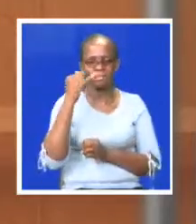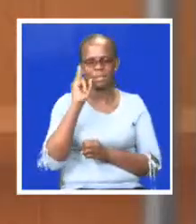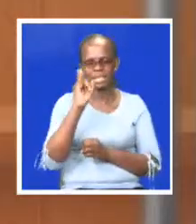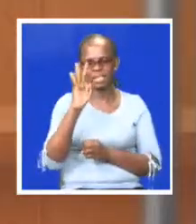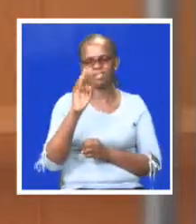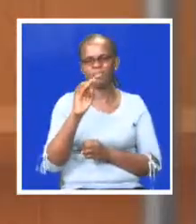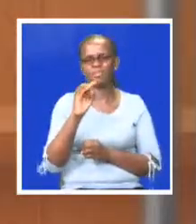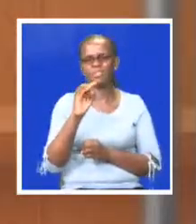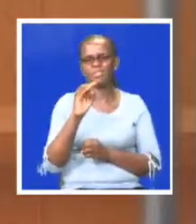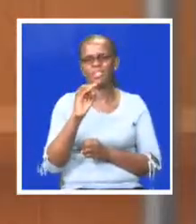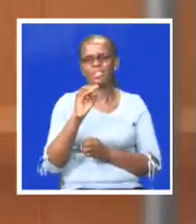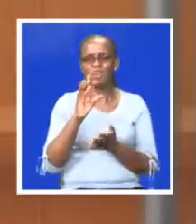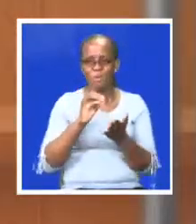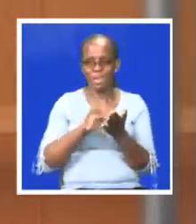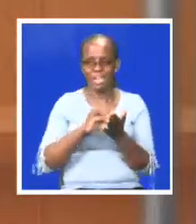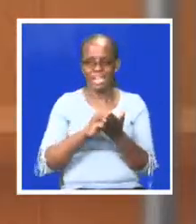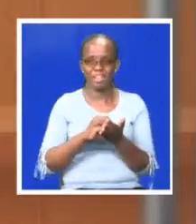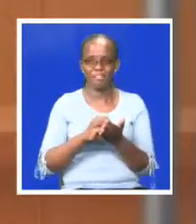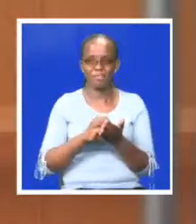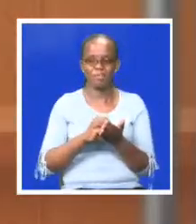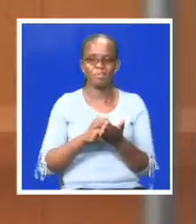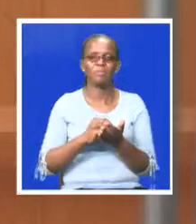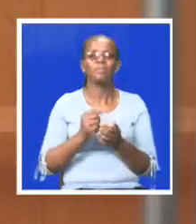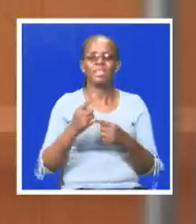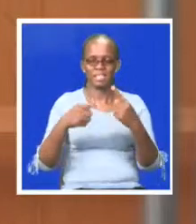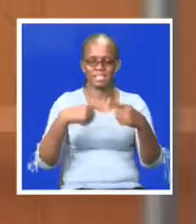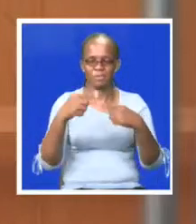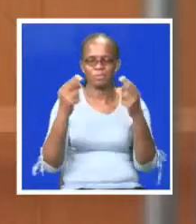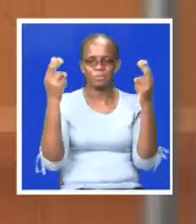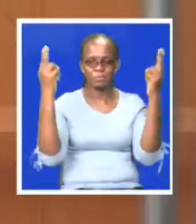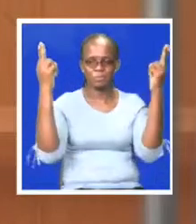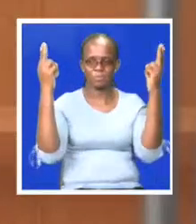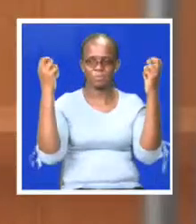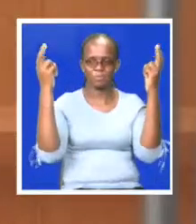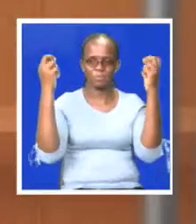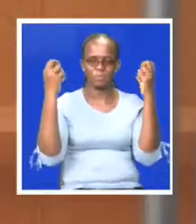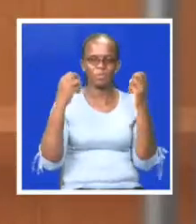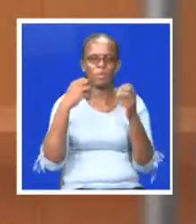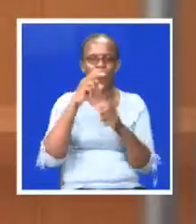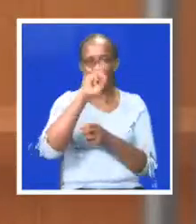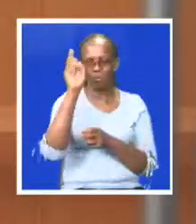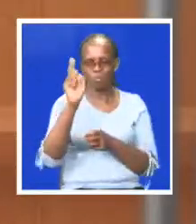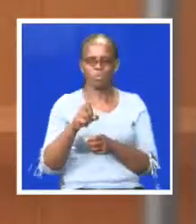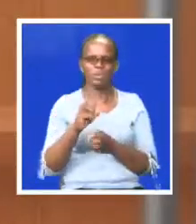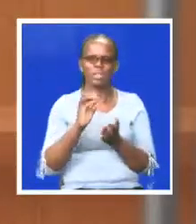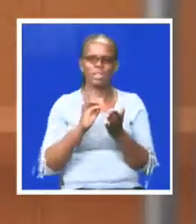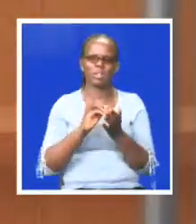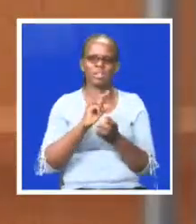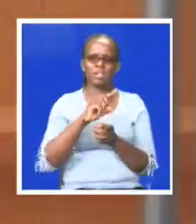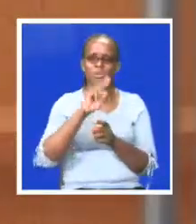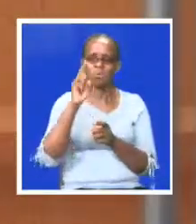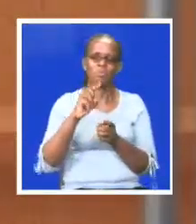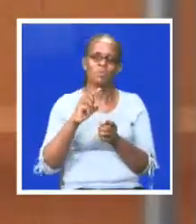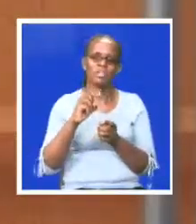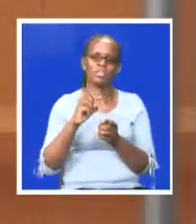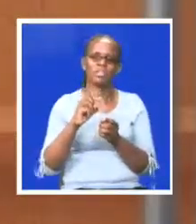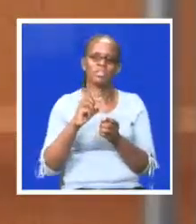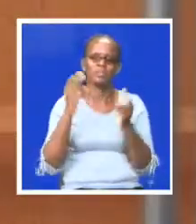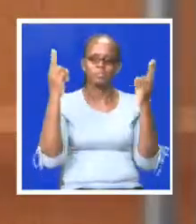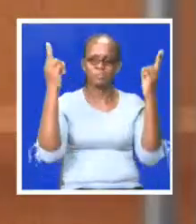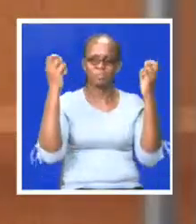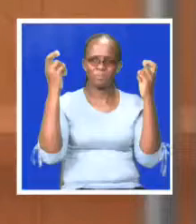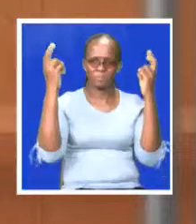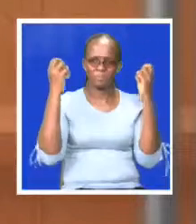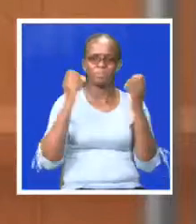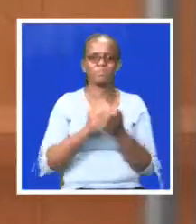not whenever you can, but during your specific lessons. Please ask us relevant questions relevant to the subjects that you are learning,